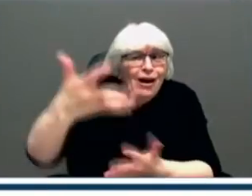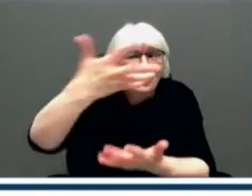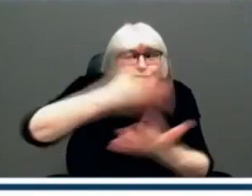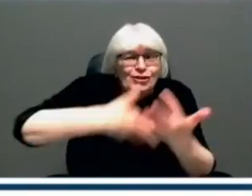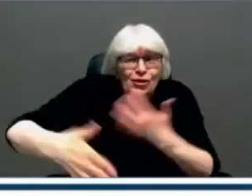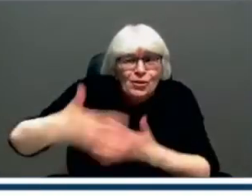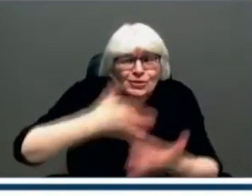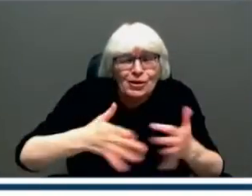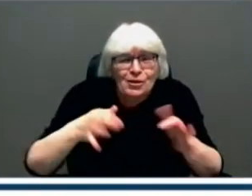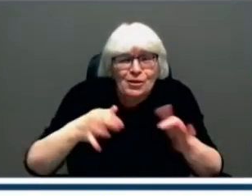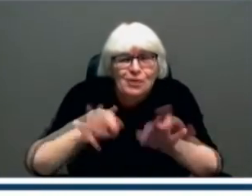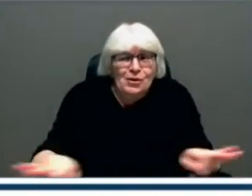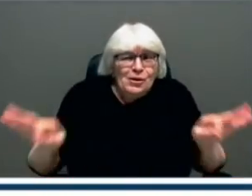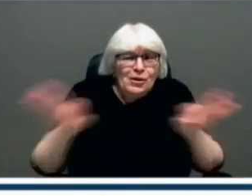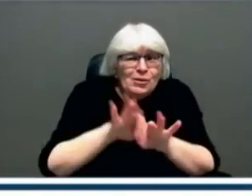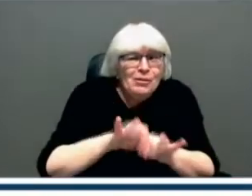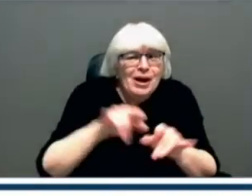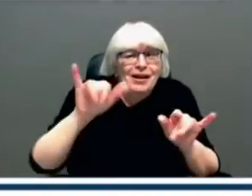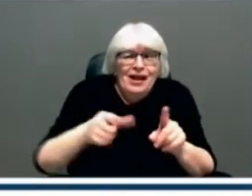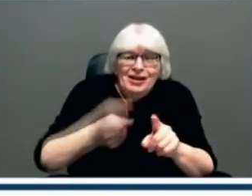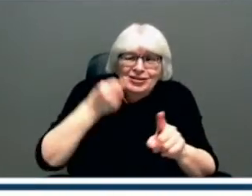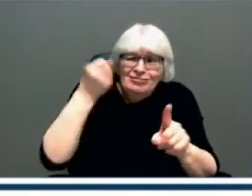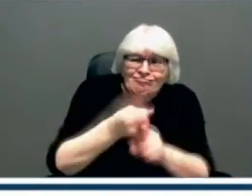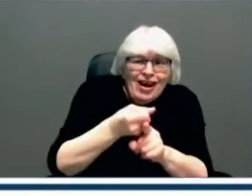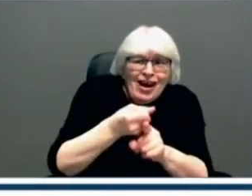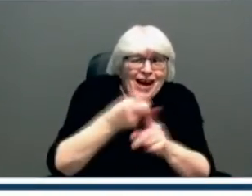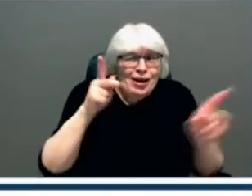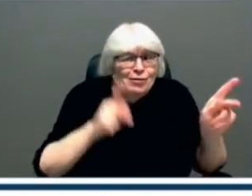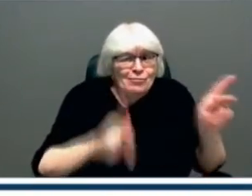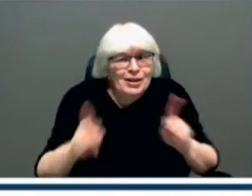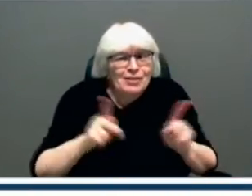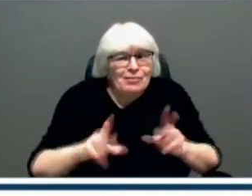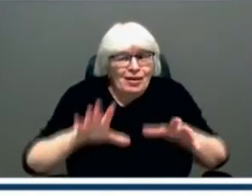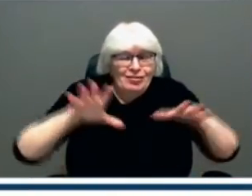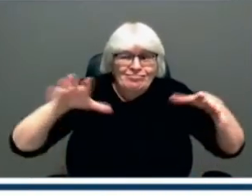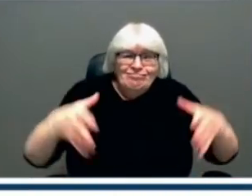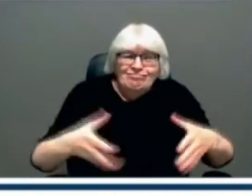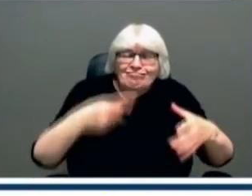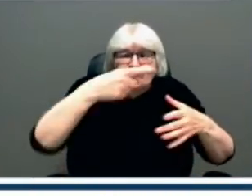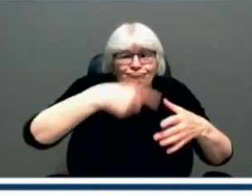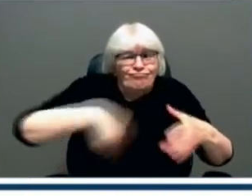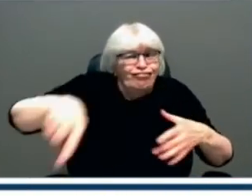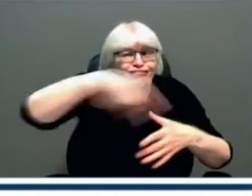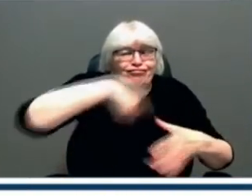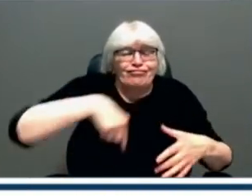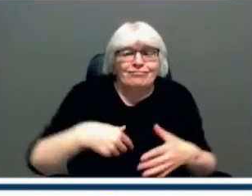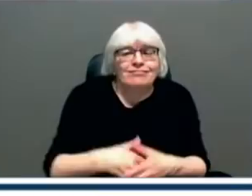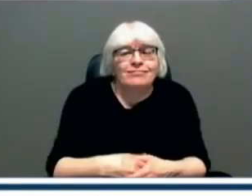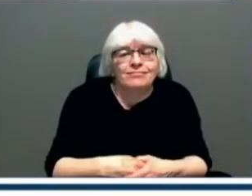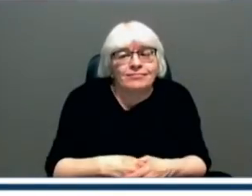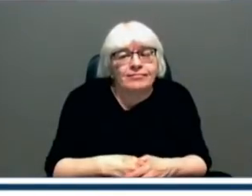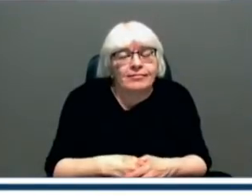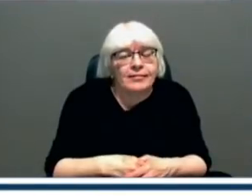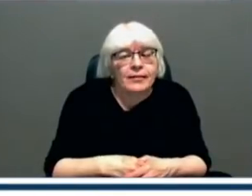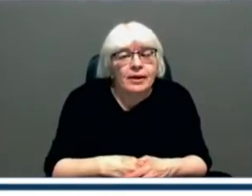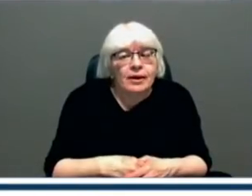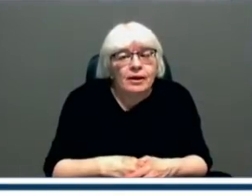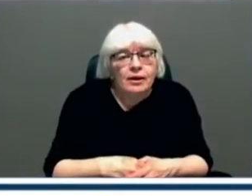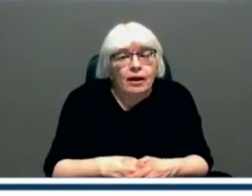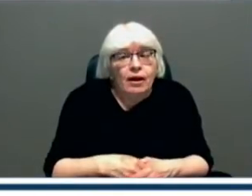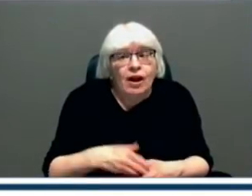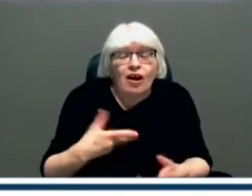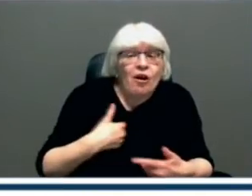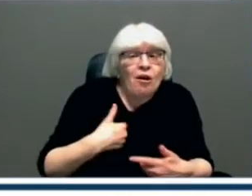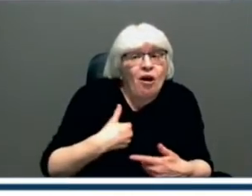on marginalized and disadvantaged populations. And we cannot ignore these. Not